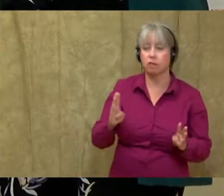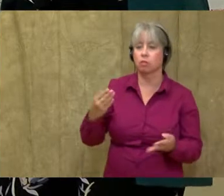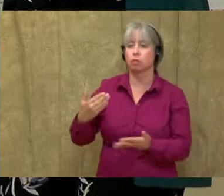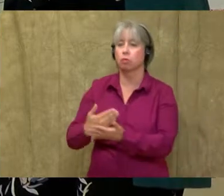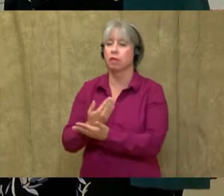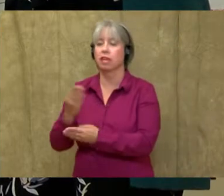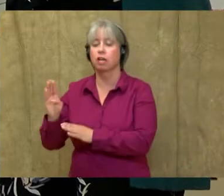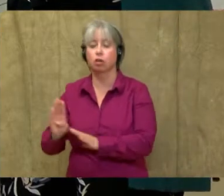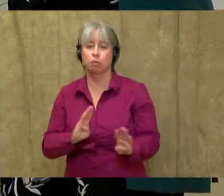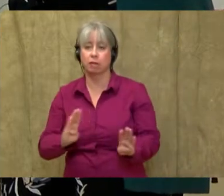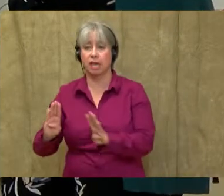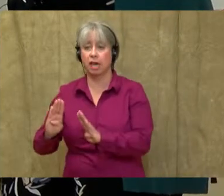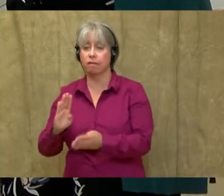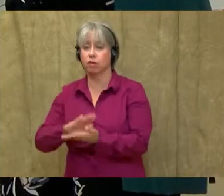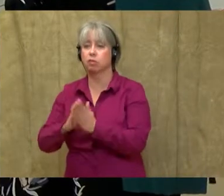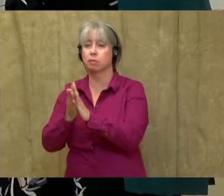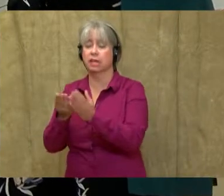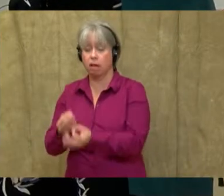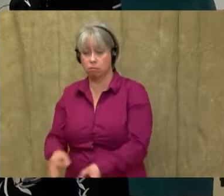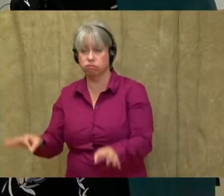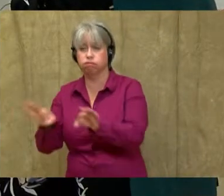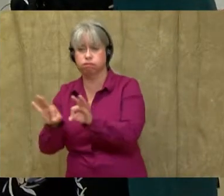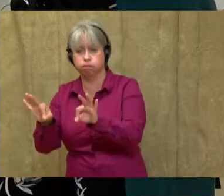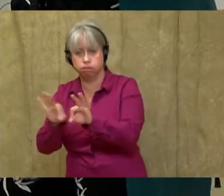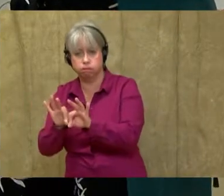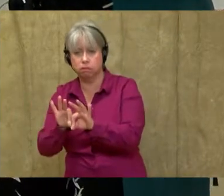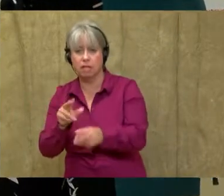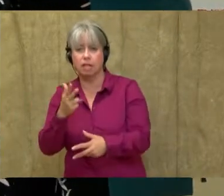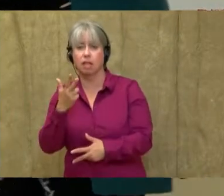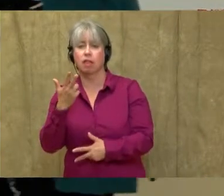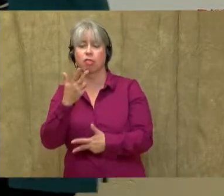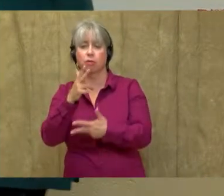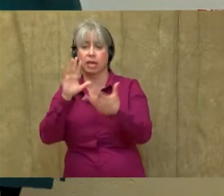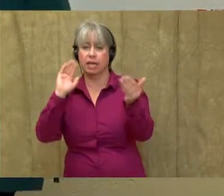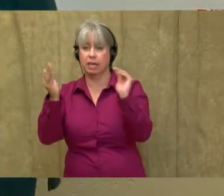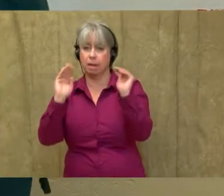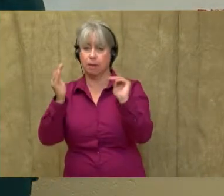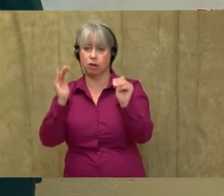become essential. She talks about 3 things or makes 3 comparisons in this